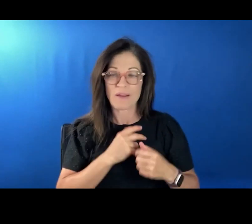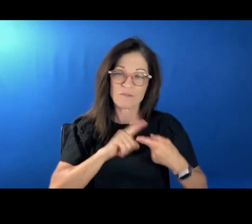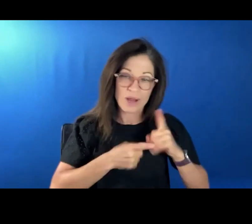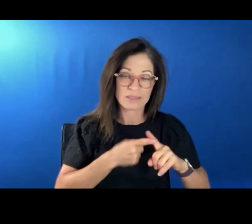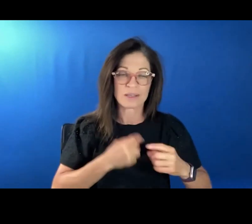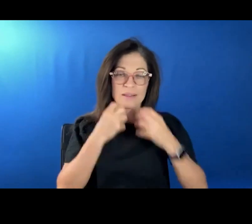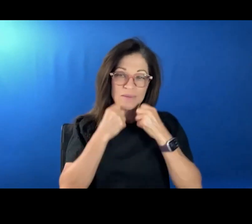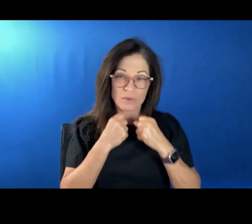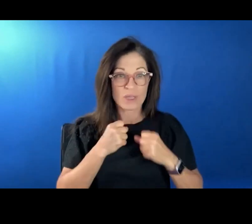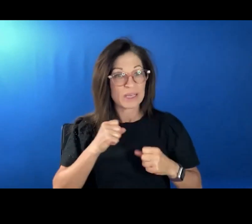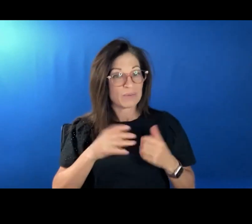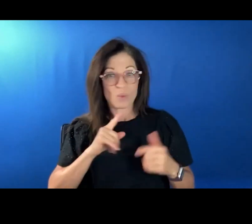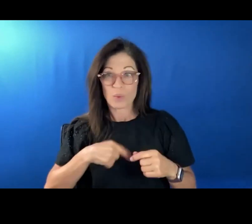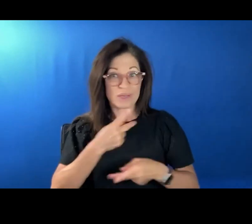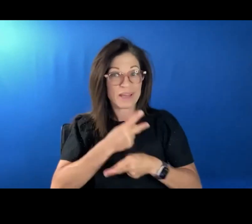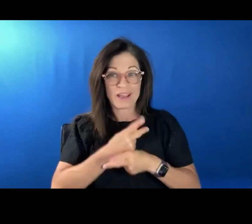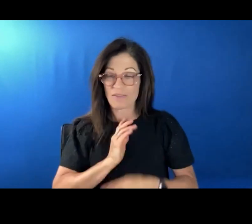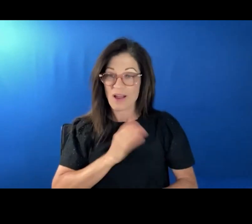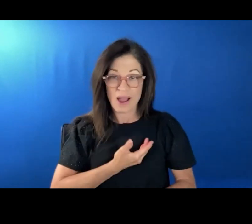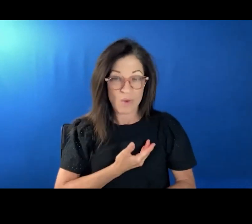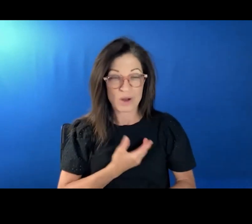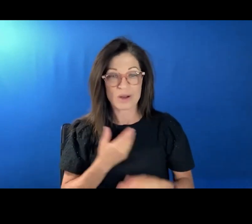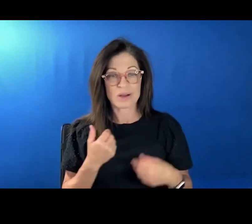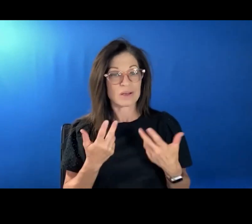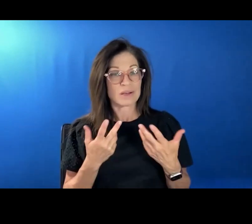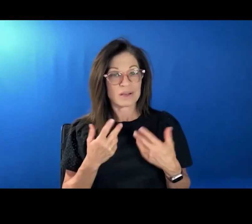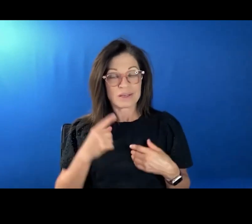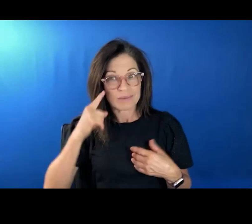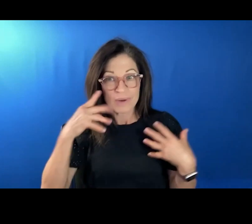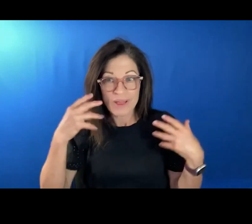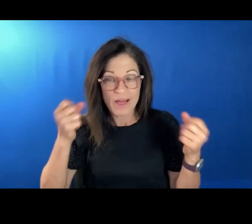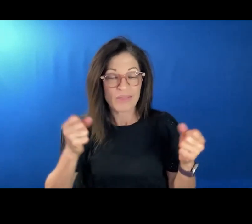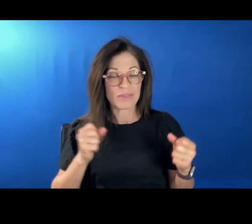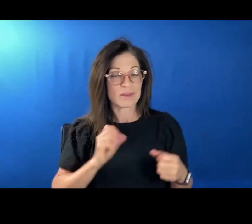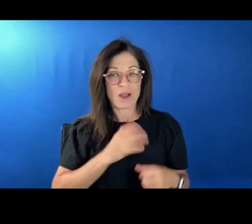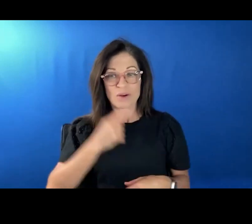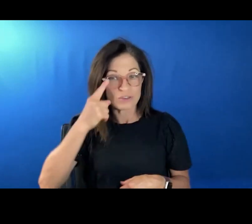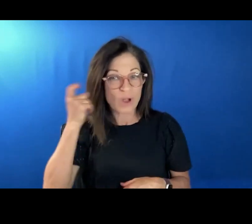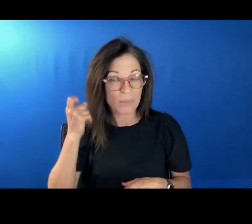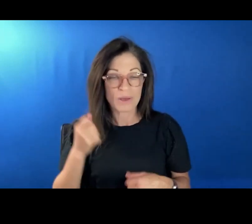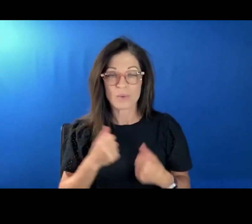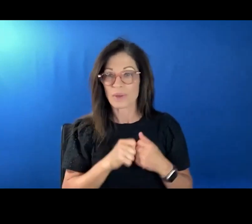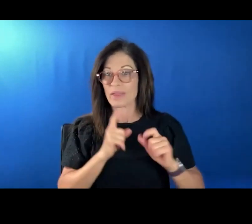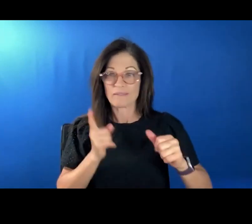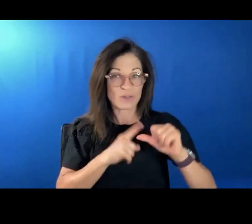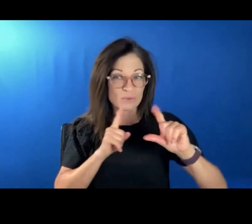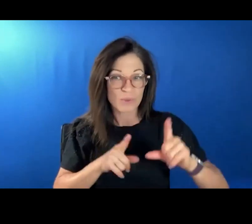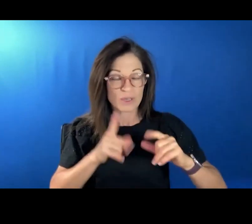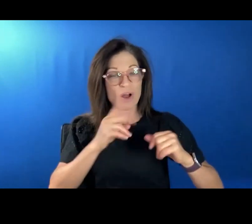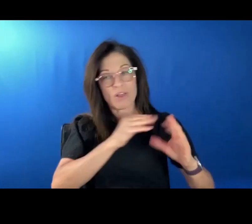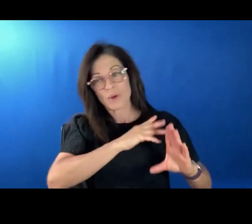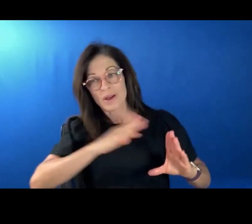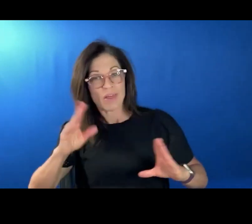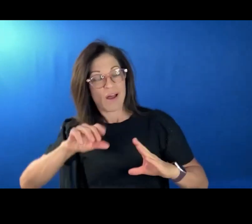health, from the trauma that we experience as first responders, all the way through other traditional mental health